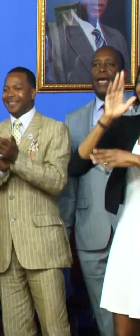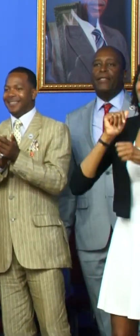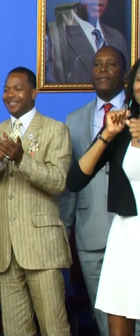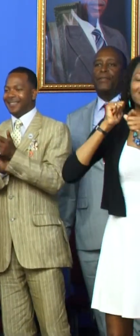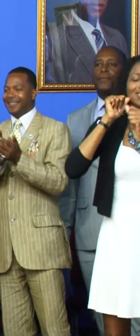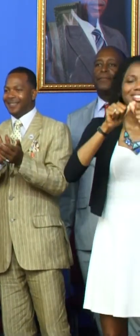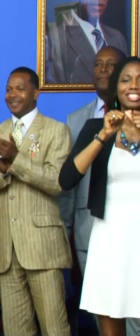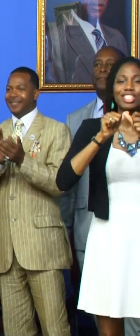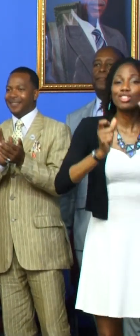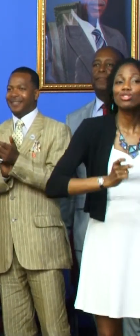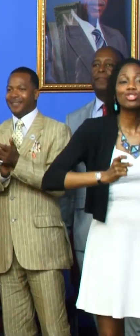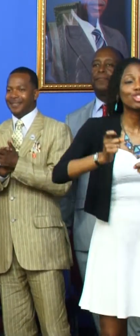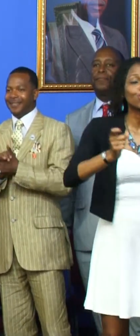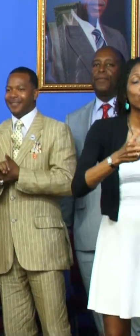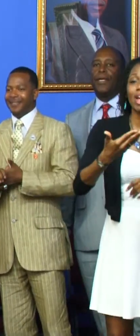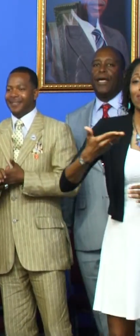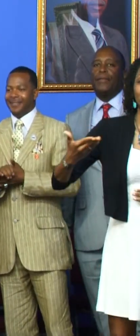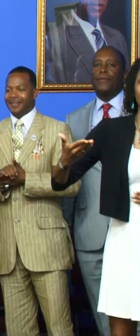throne.